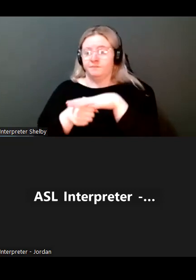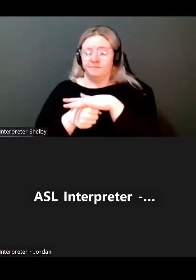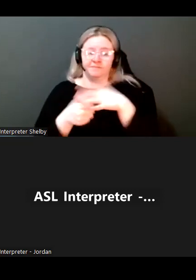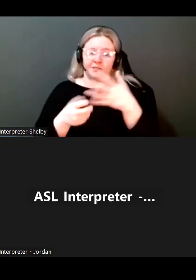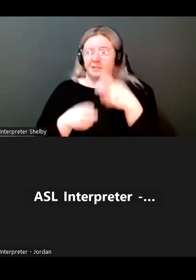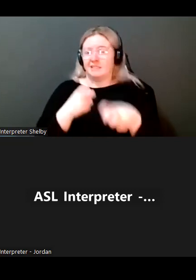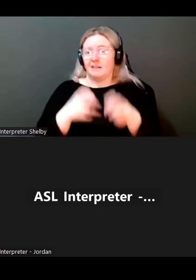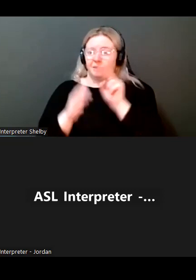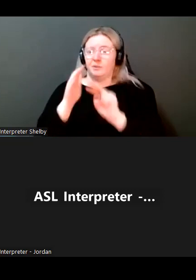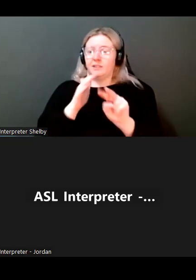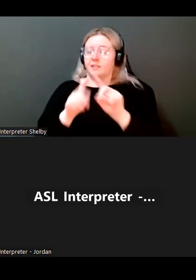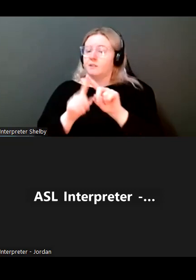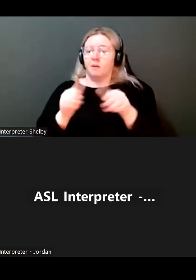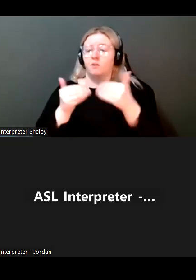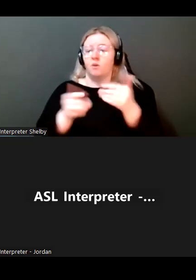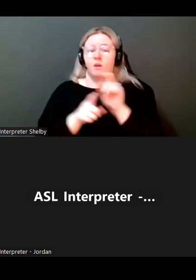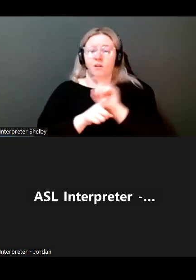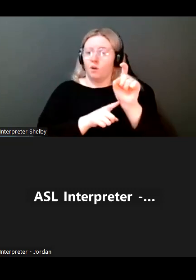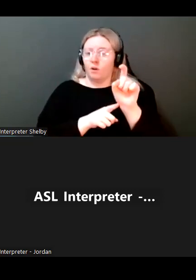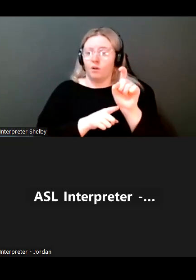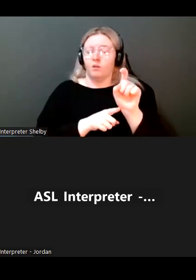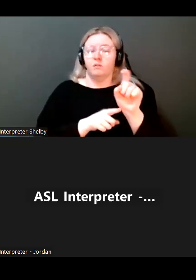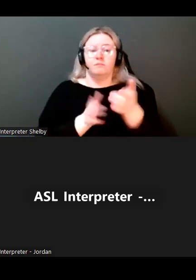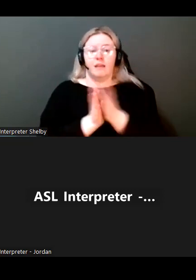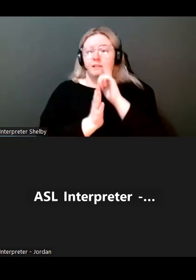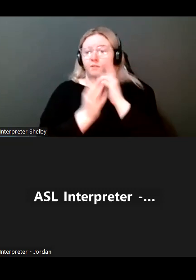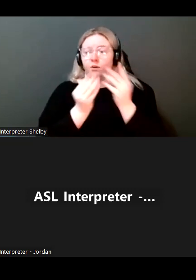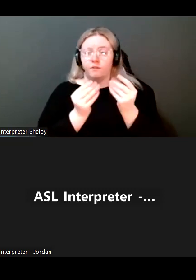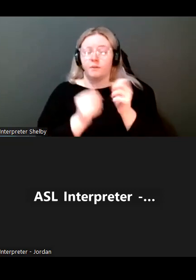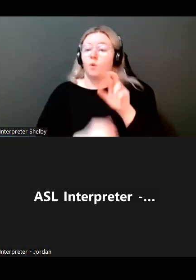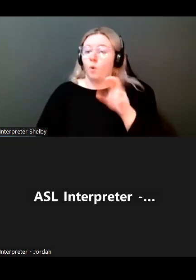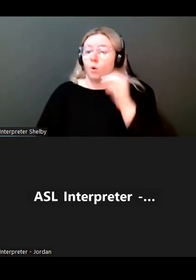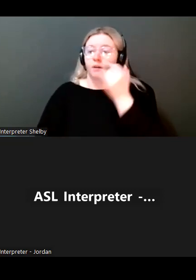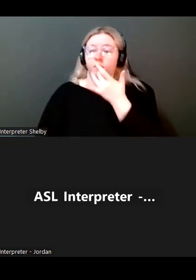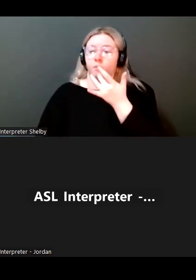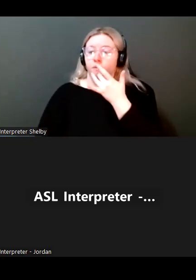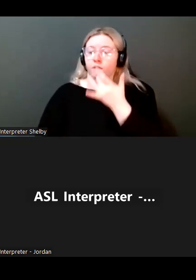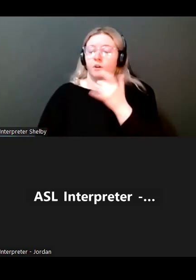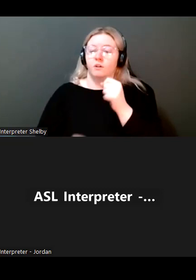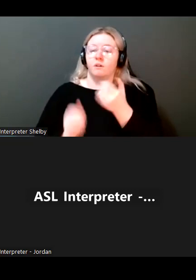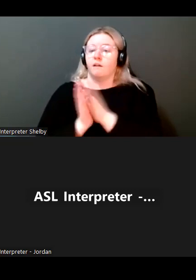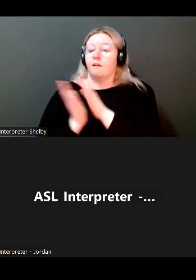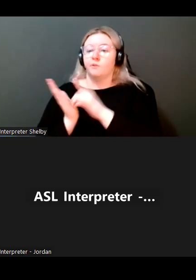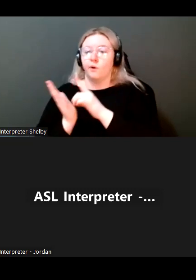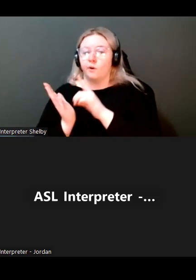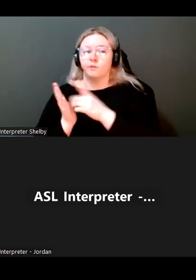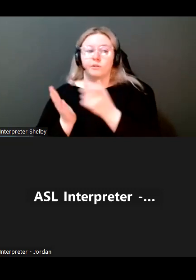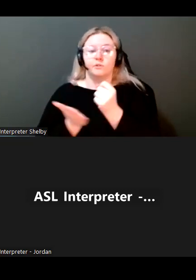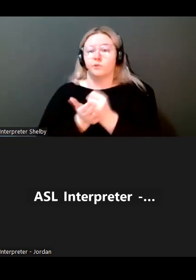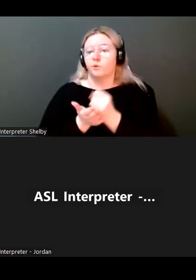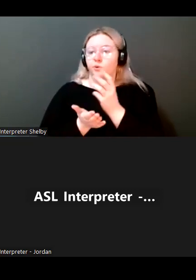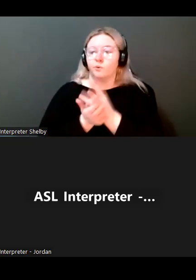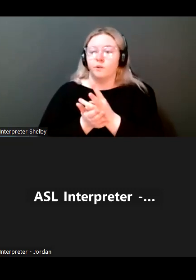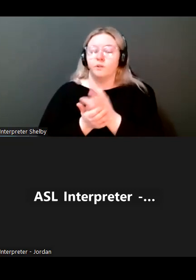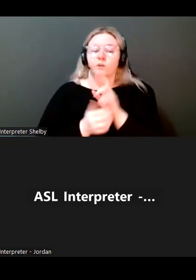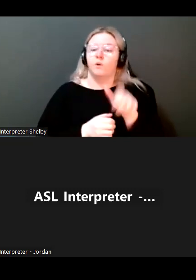you can certainly call and get the information, or if you prefer, you can have a doctor or a social worker, some